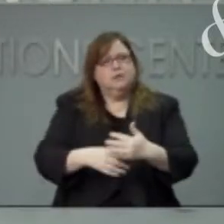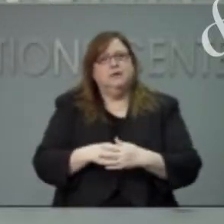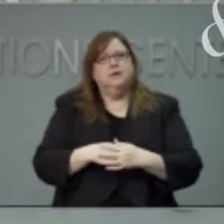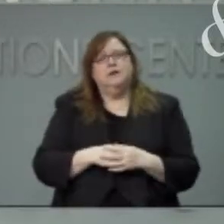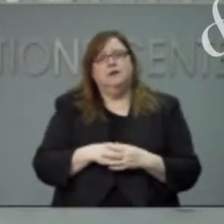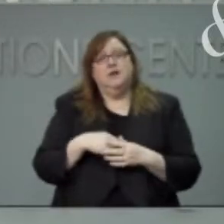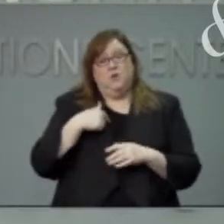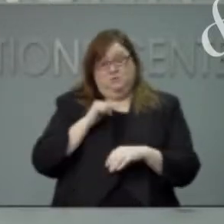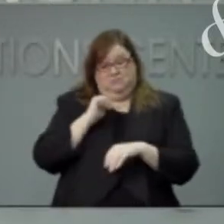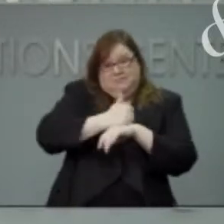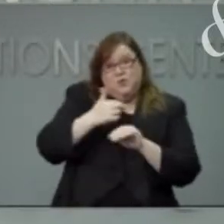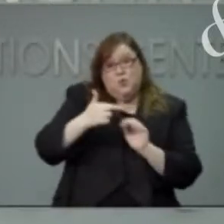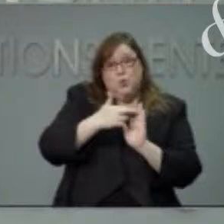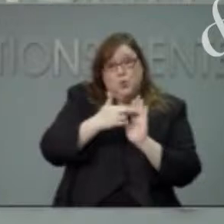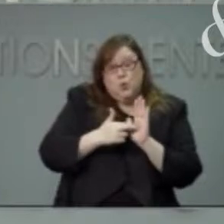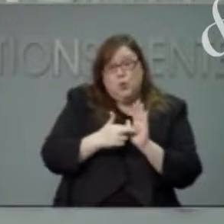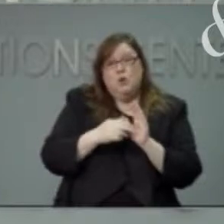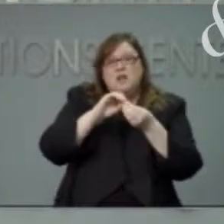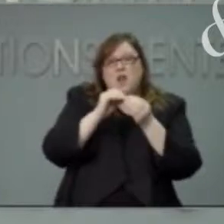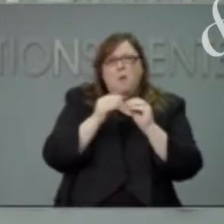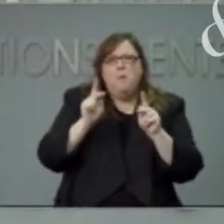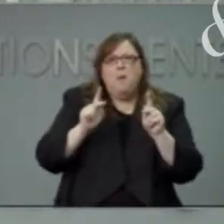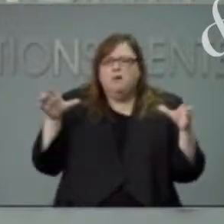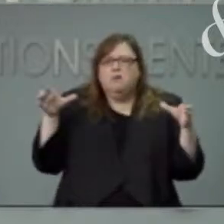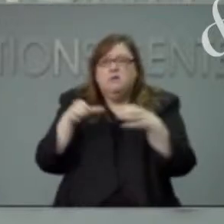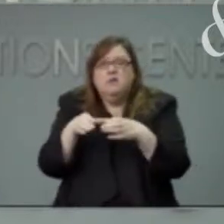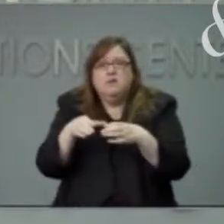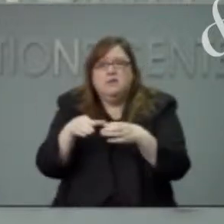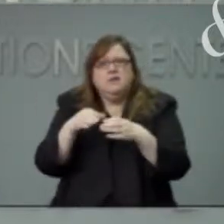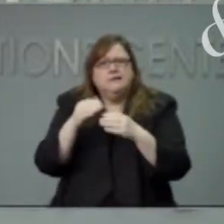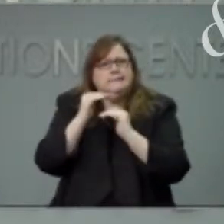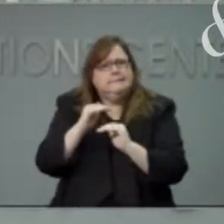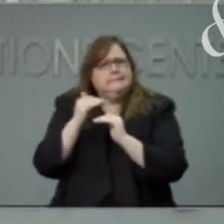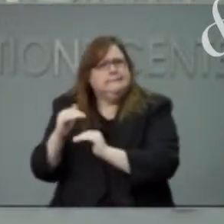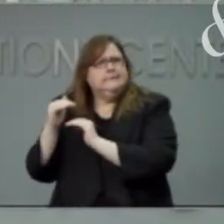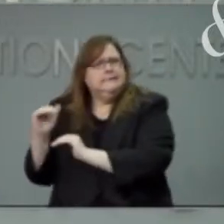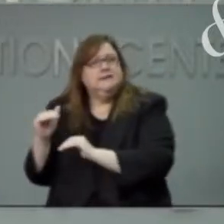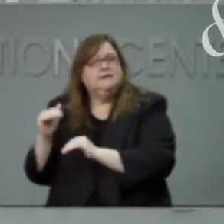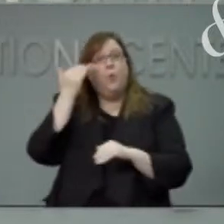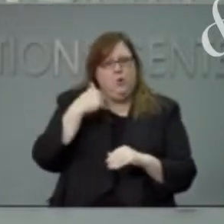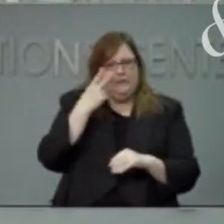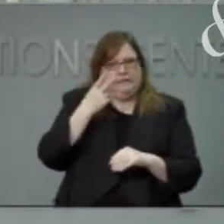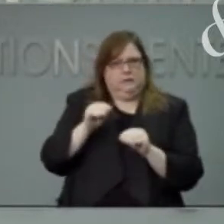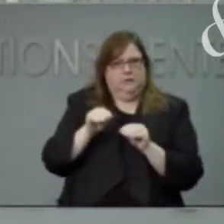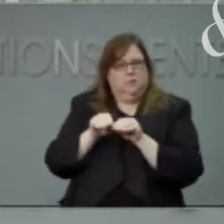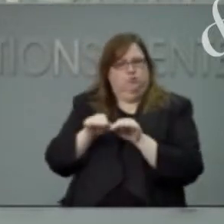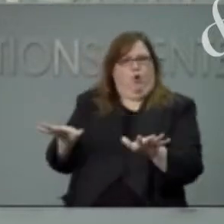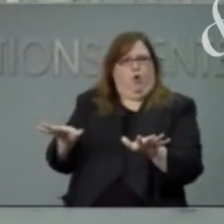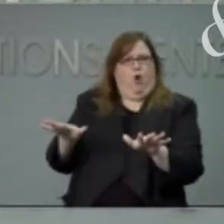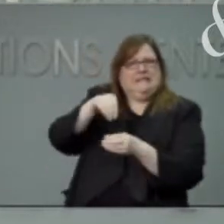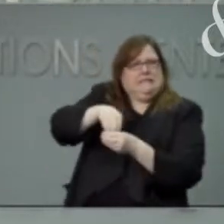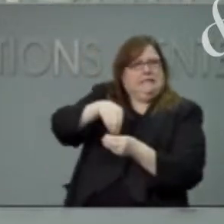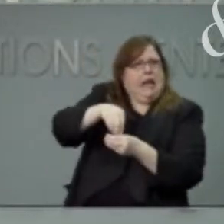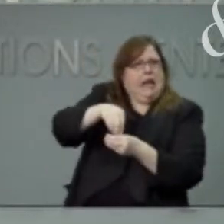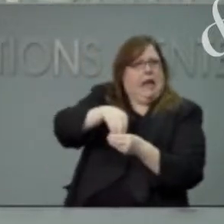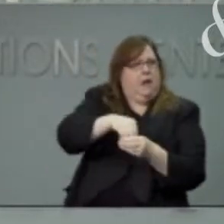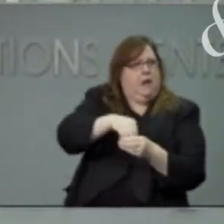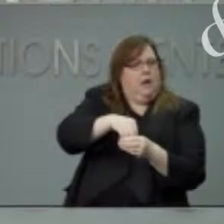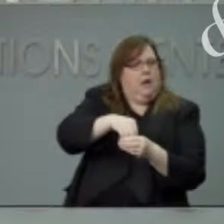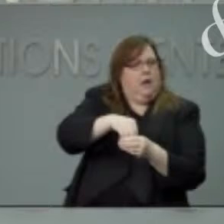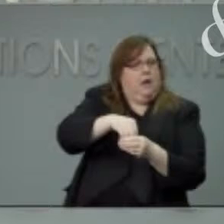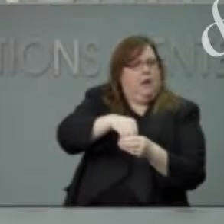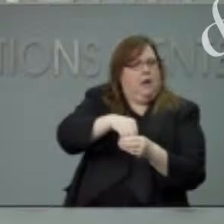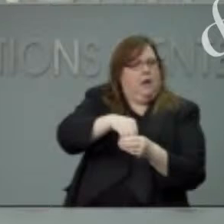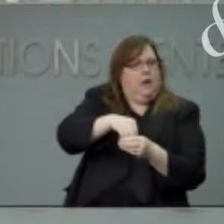gatherings, particularly inside, in places where we've seen spreading events across the country.